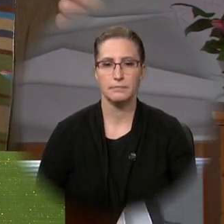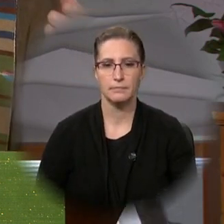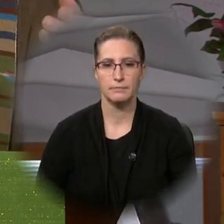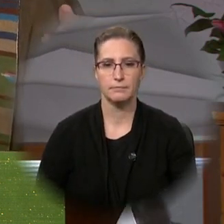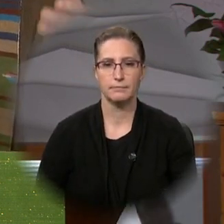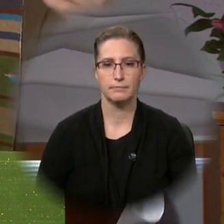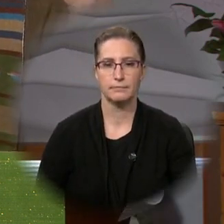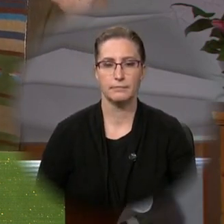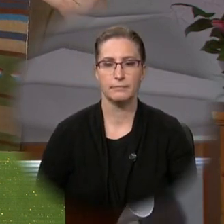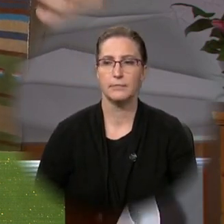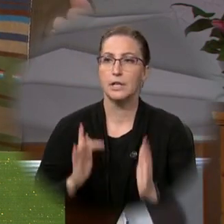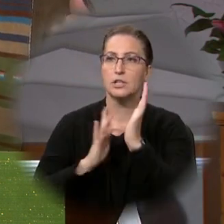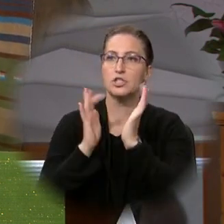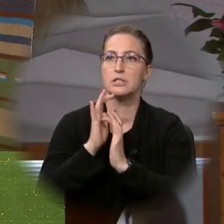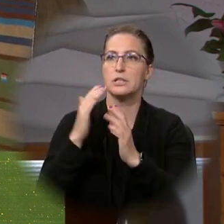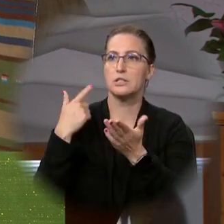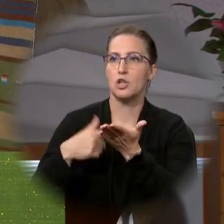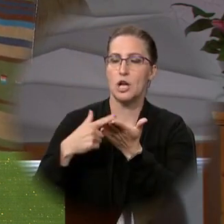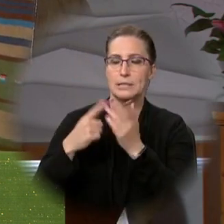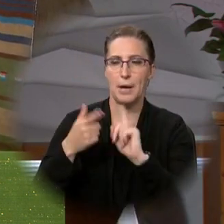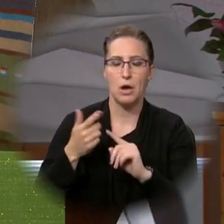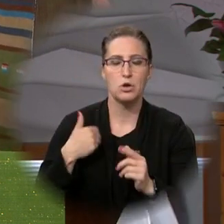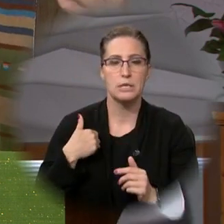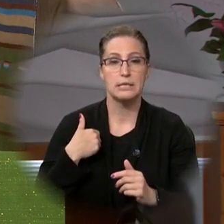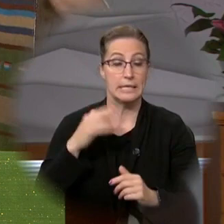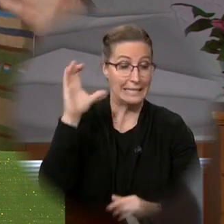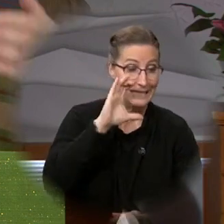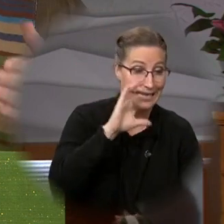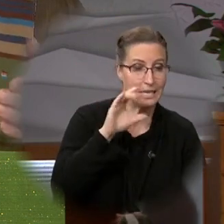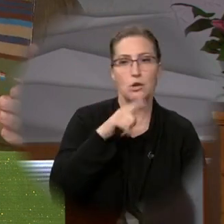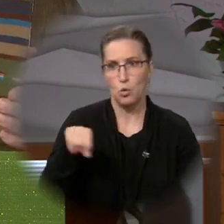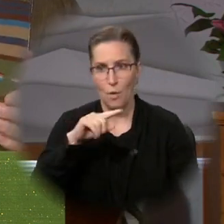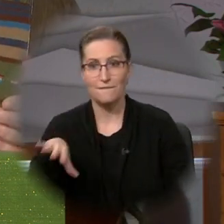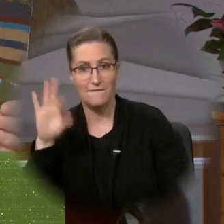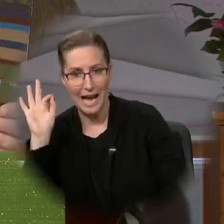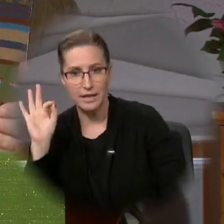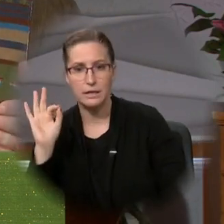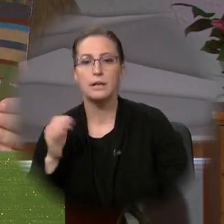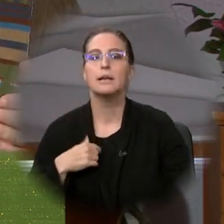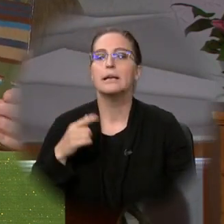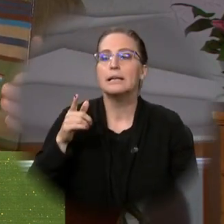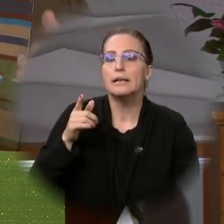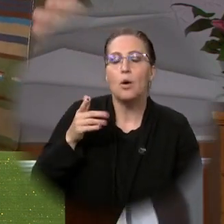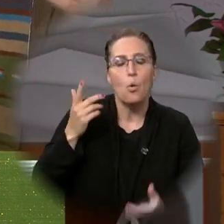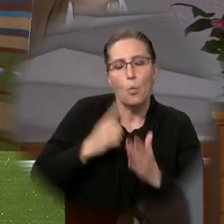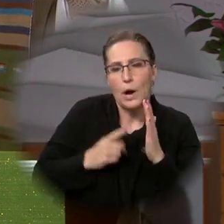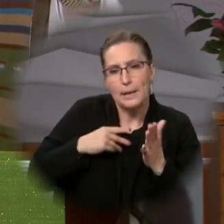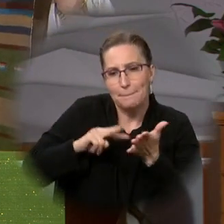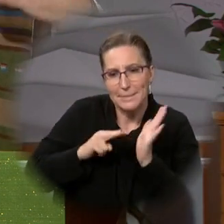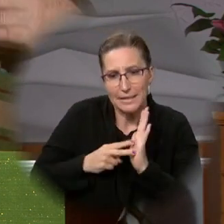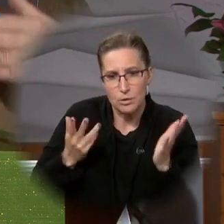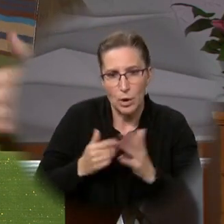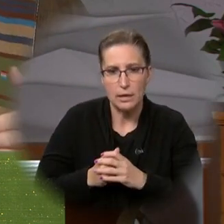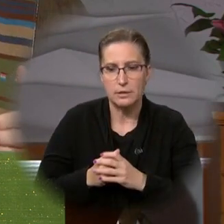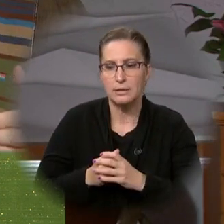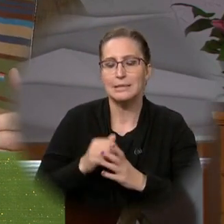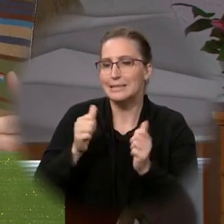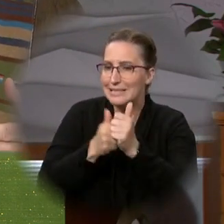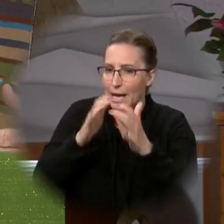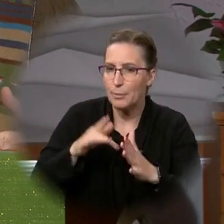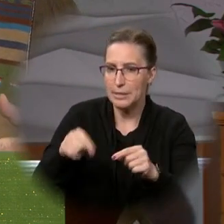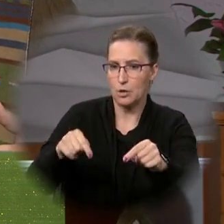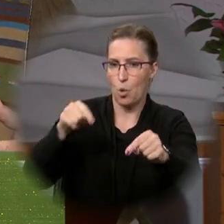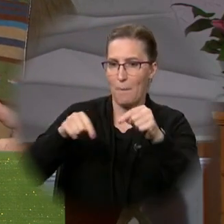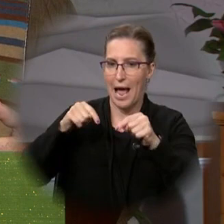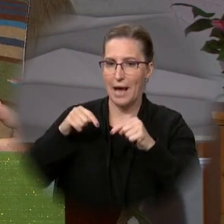When he talks about seek and you will find, he is suggesting to the disciples that they go all the way back